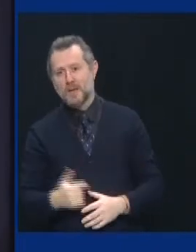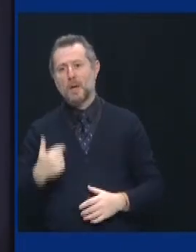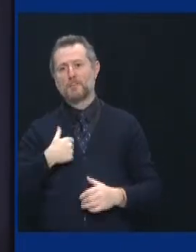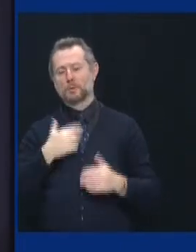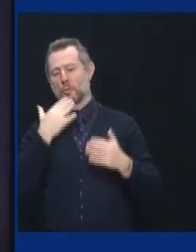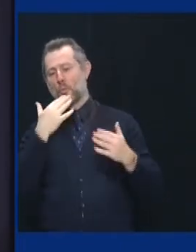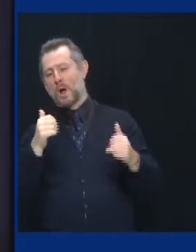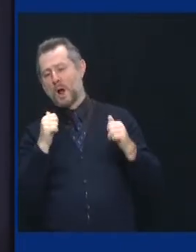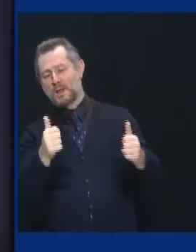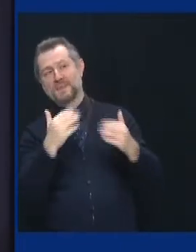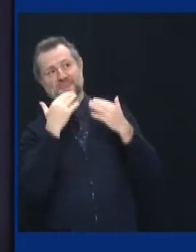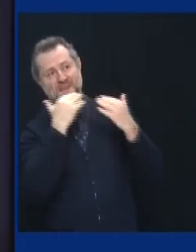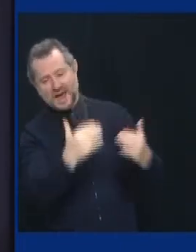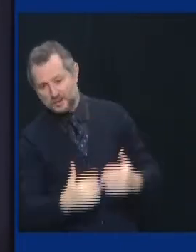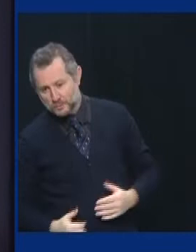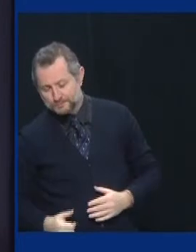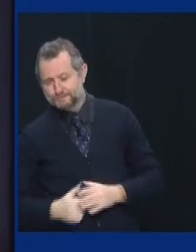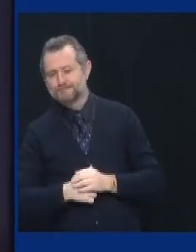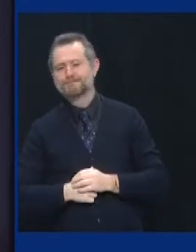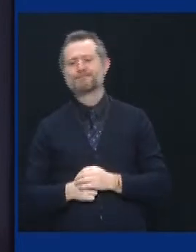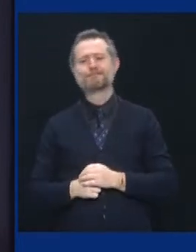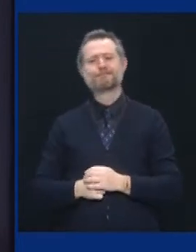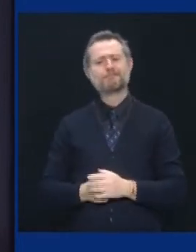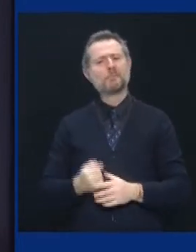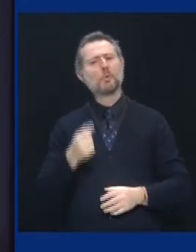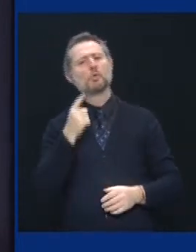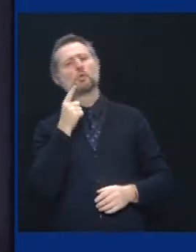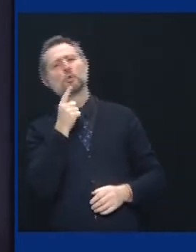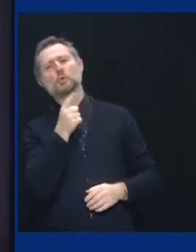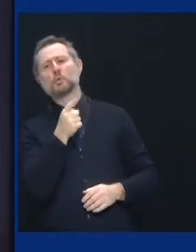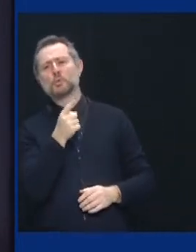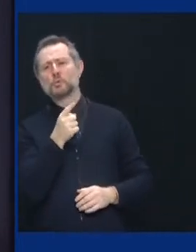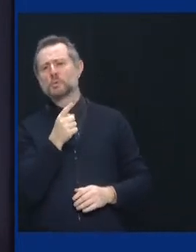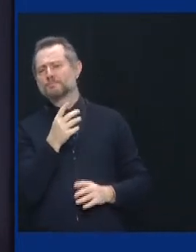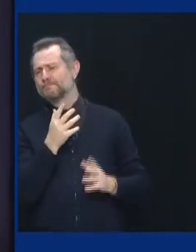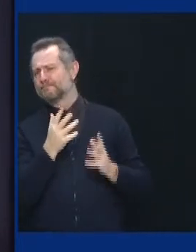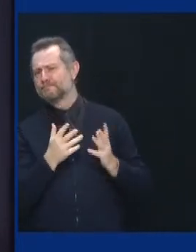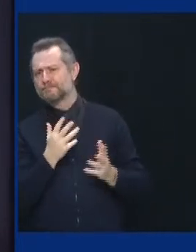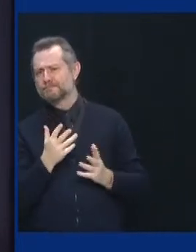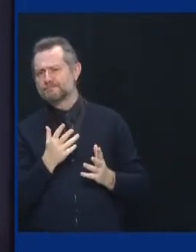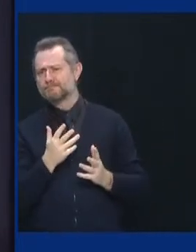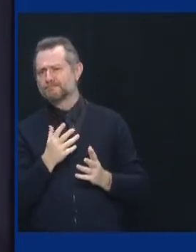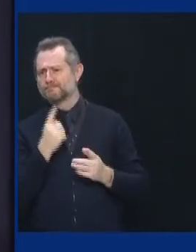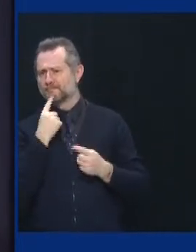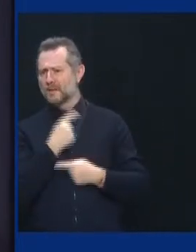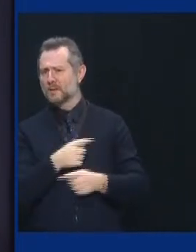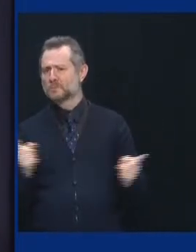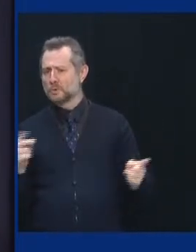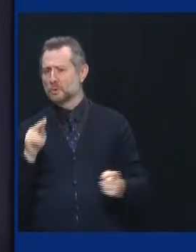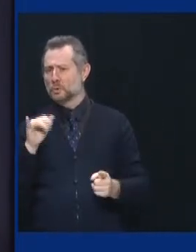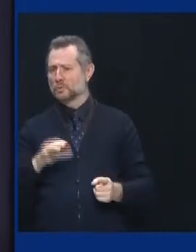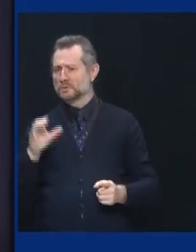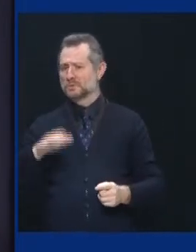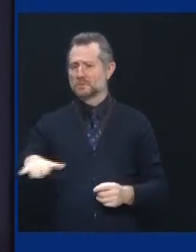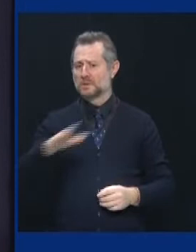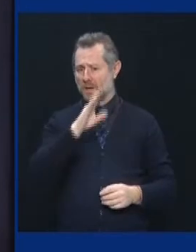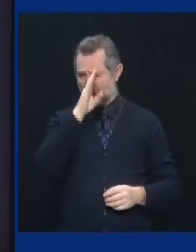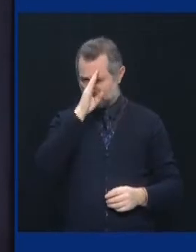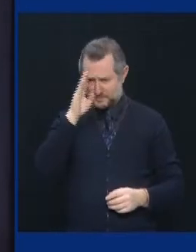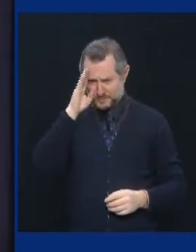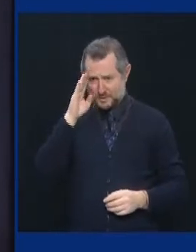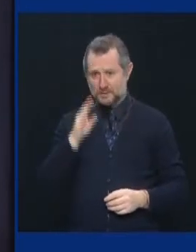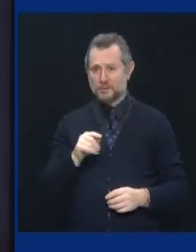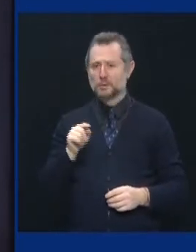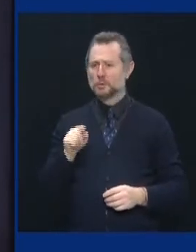you. So you called out New York City hospitals